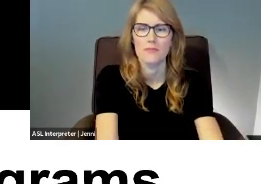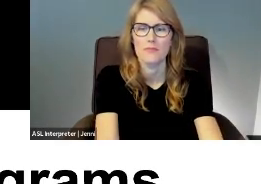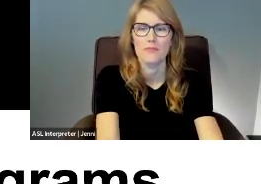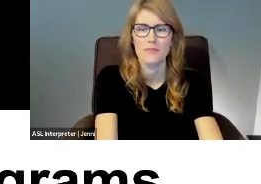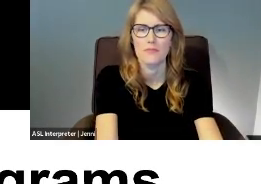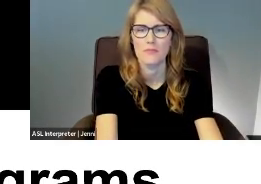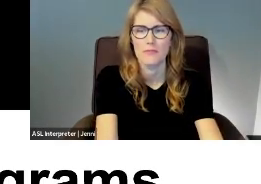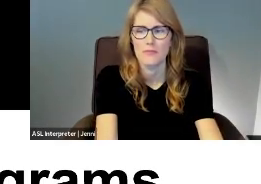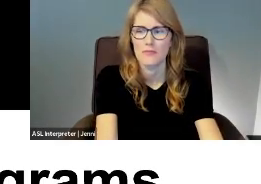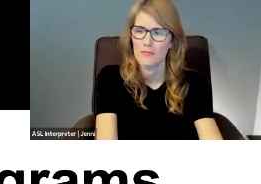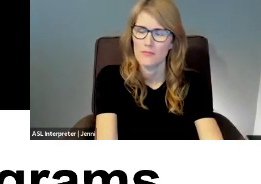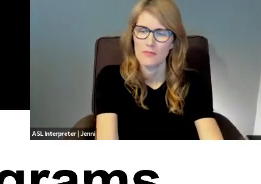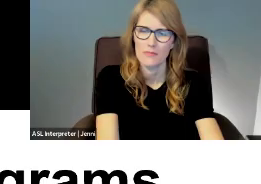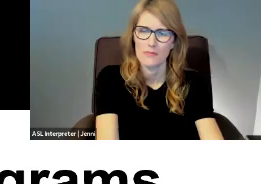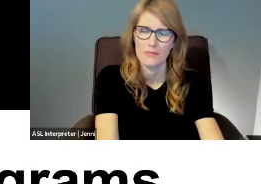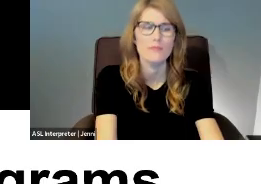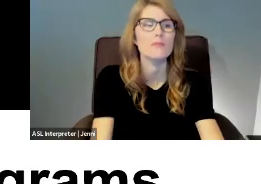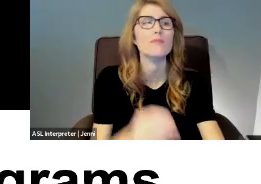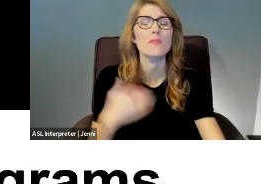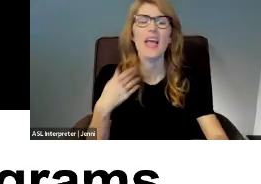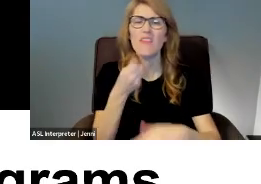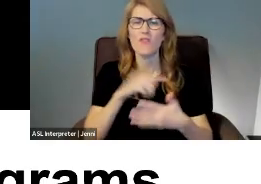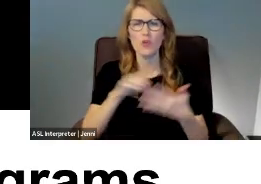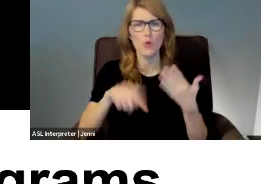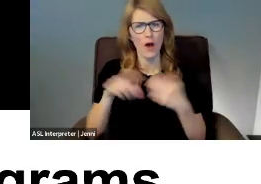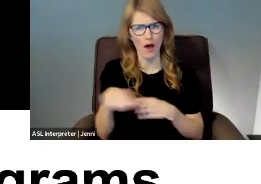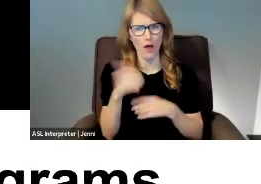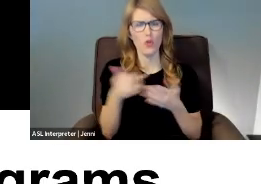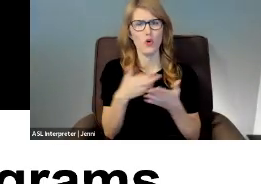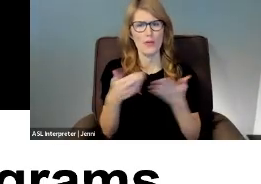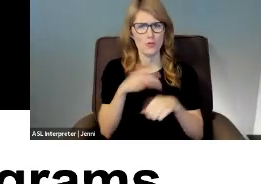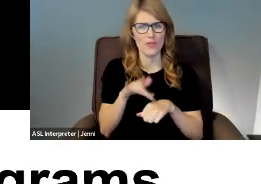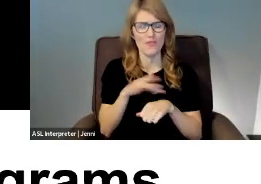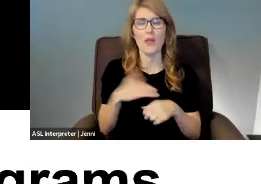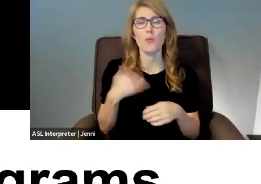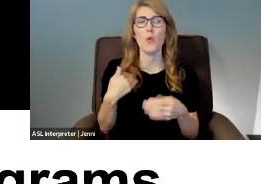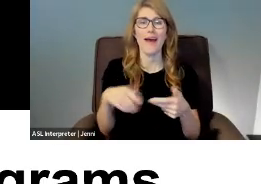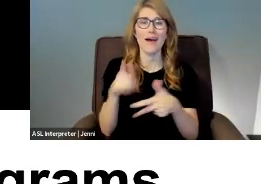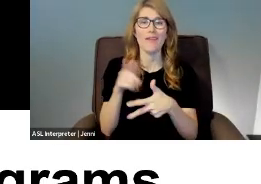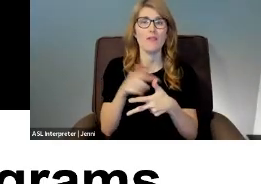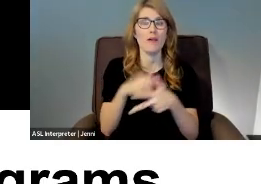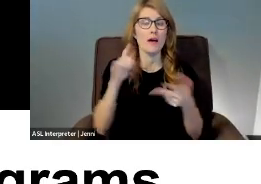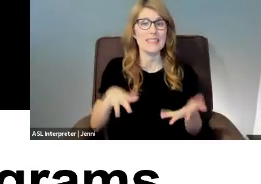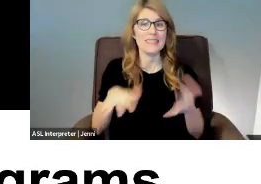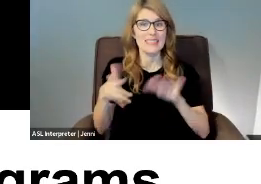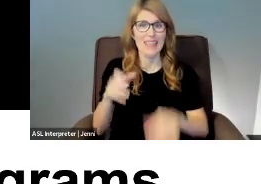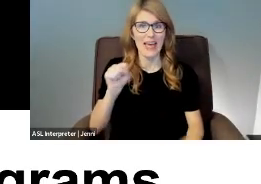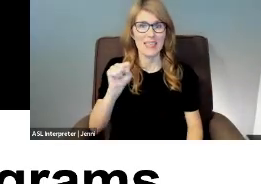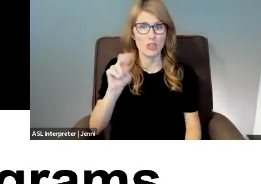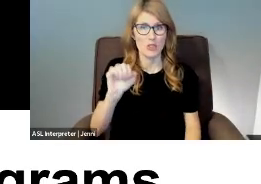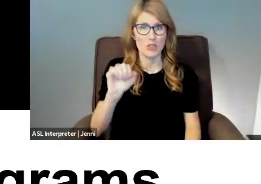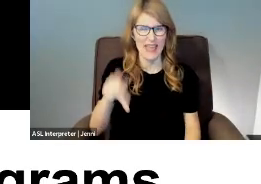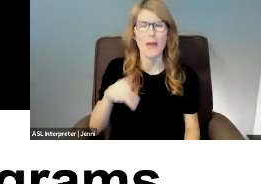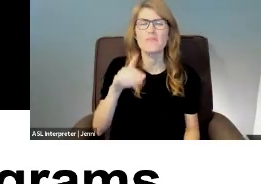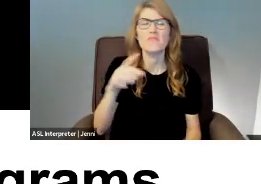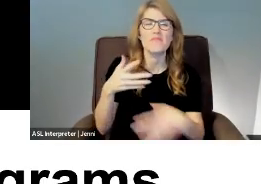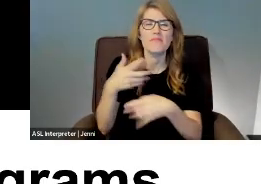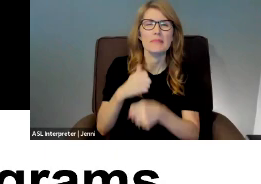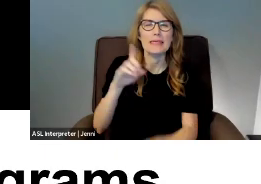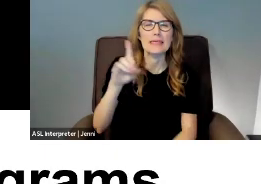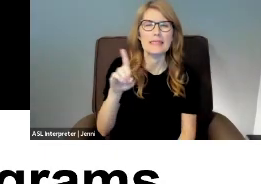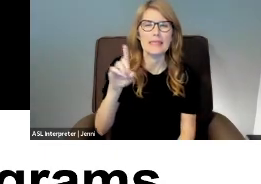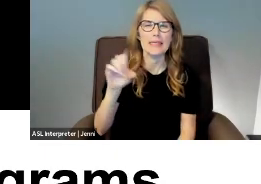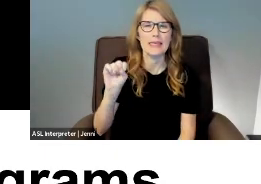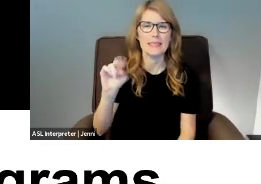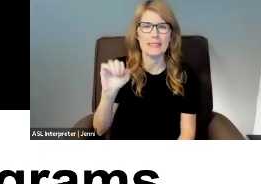Disaster SNAP, or Disaster Supplemental Nutrition Assistance Program, DSNAP, will be also administered by